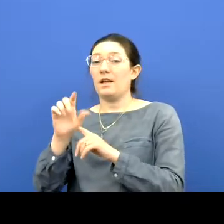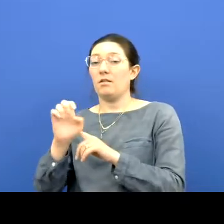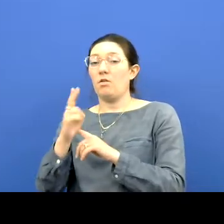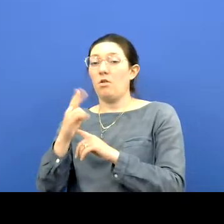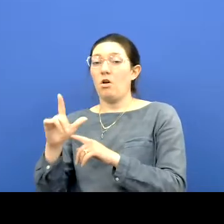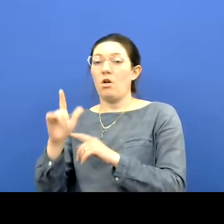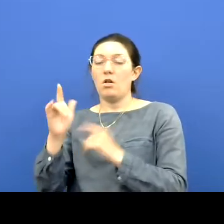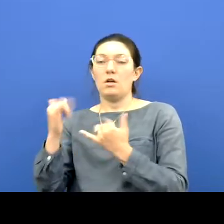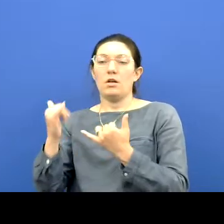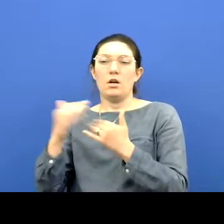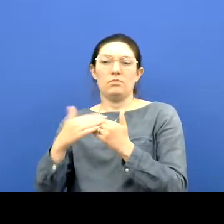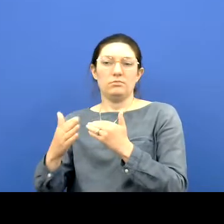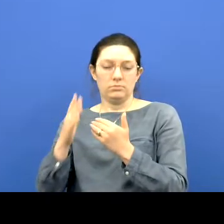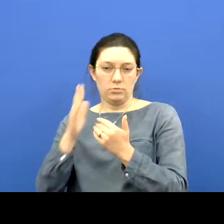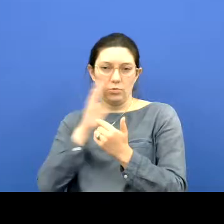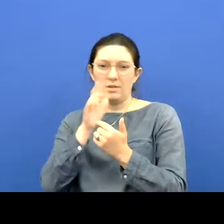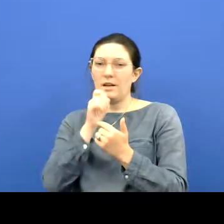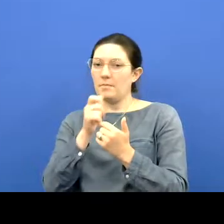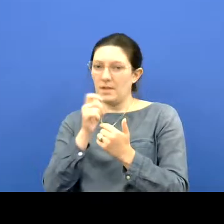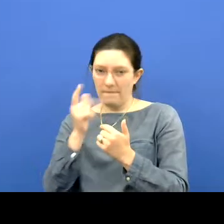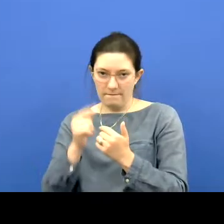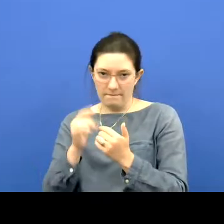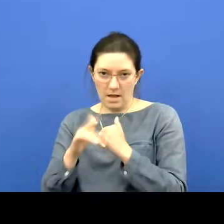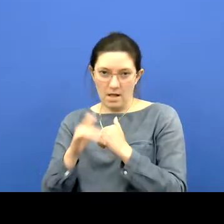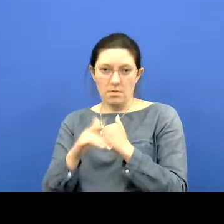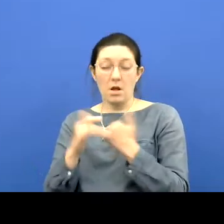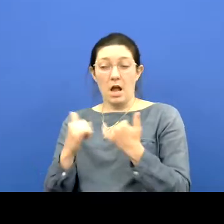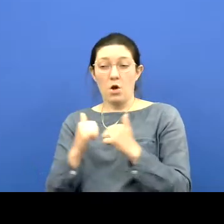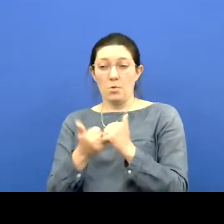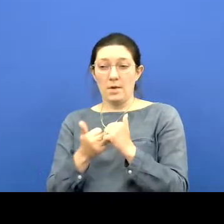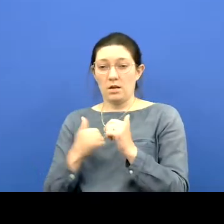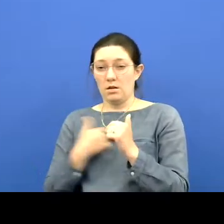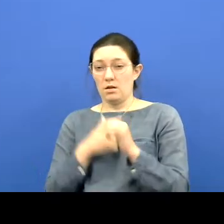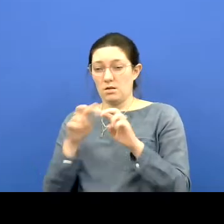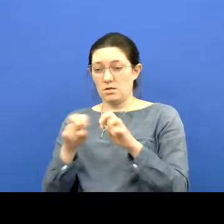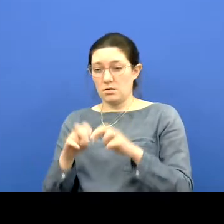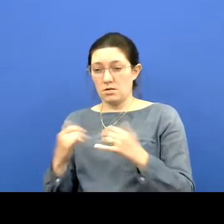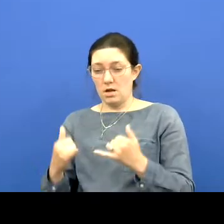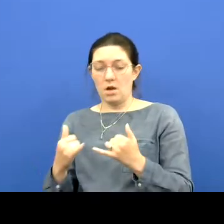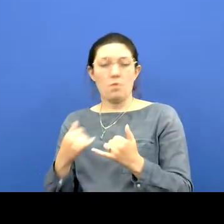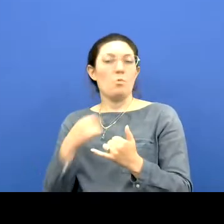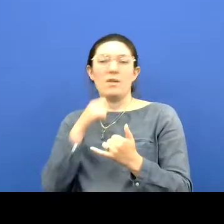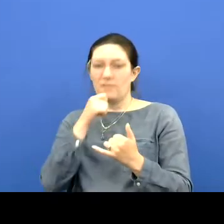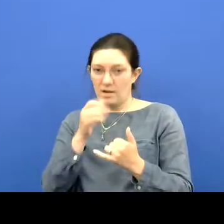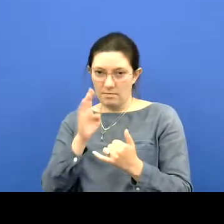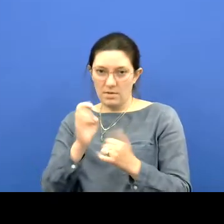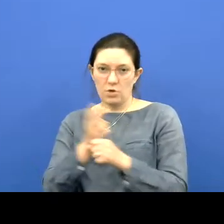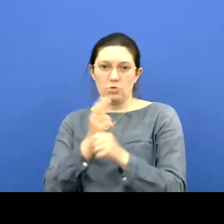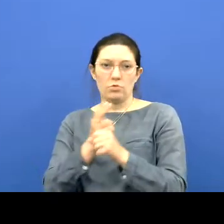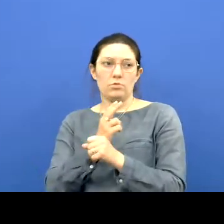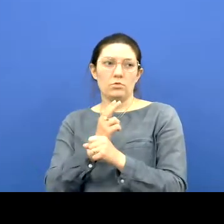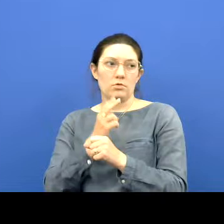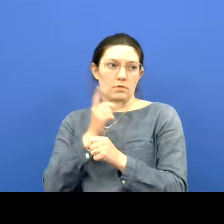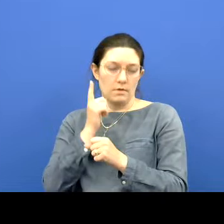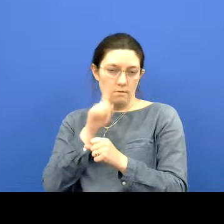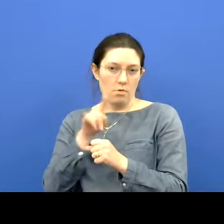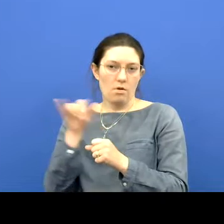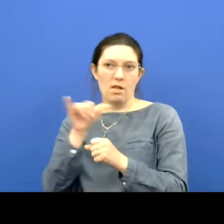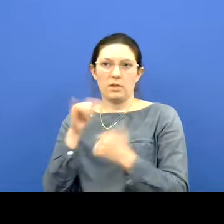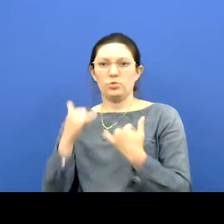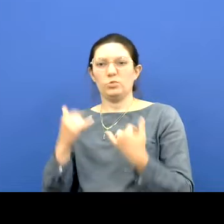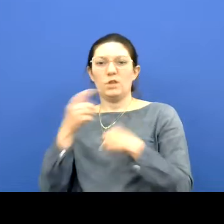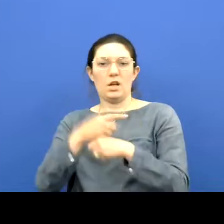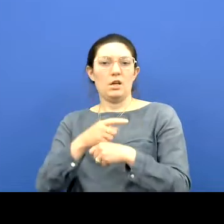available if the way we're looking at it right now would not be available for use in, you know, like it is